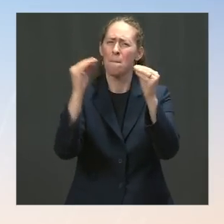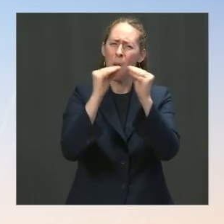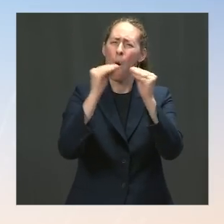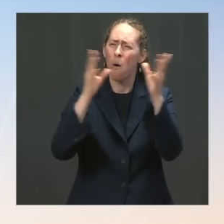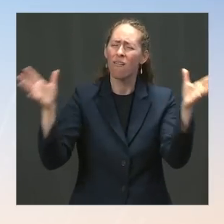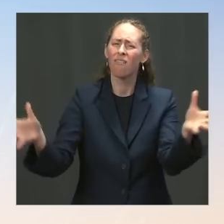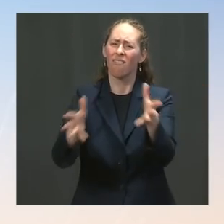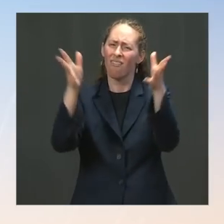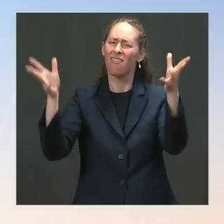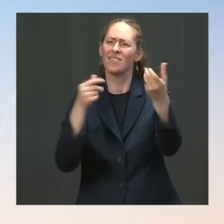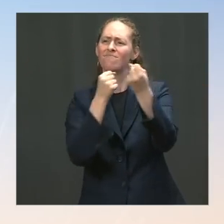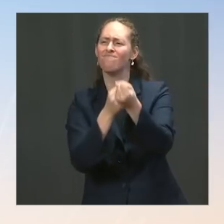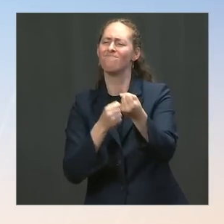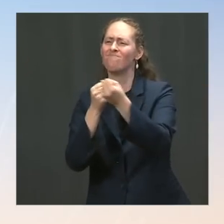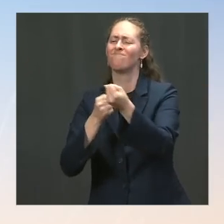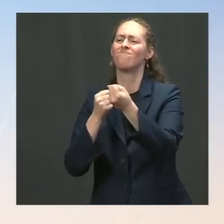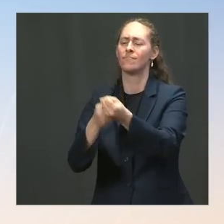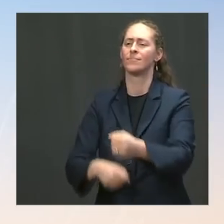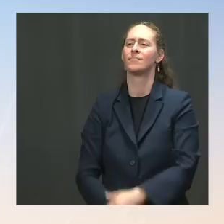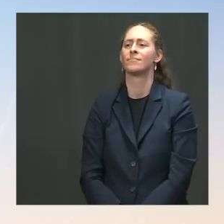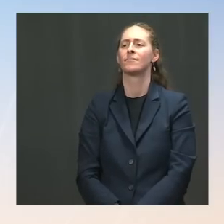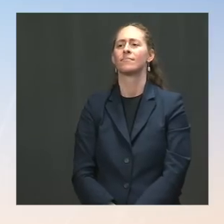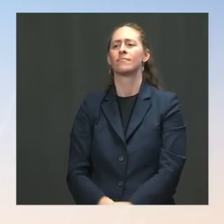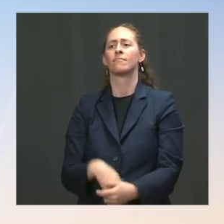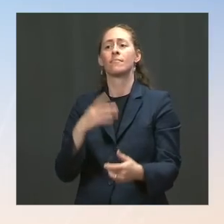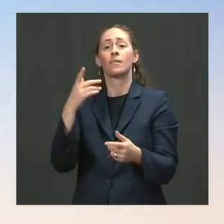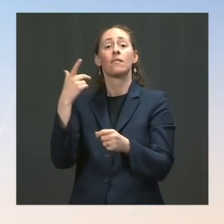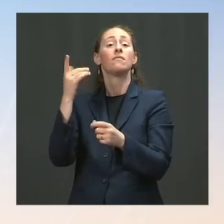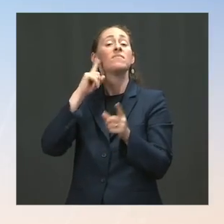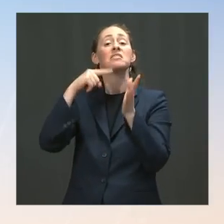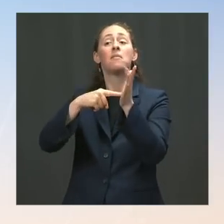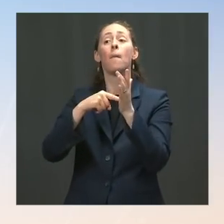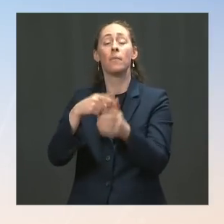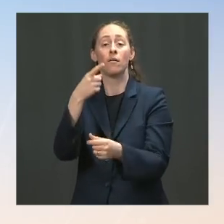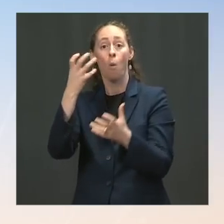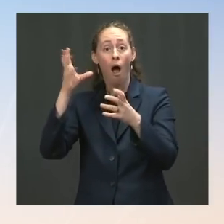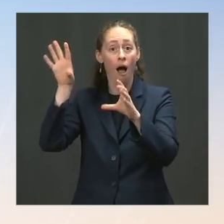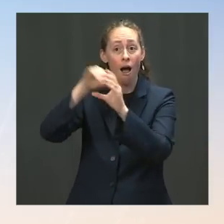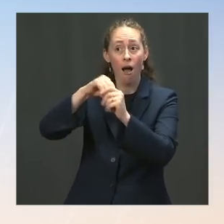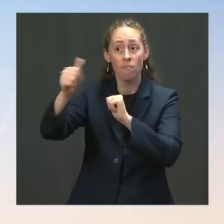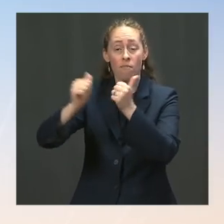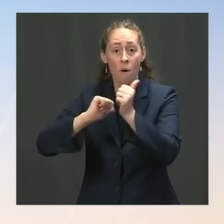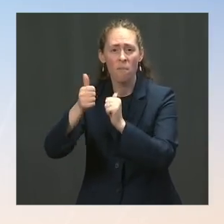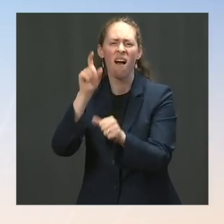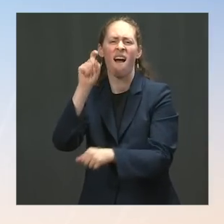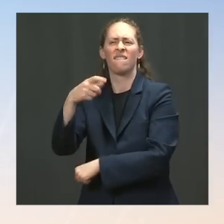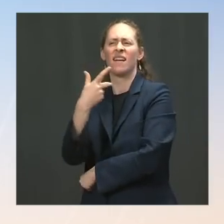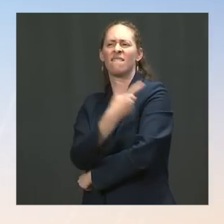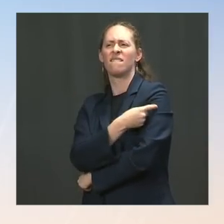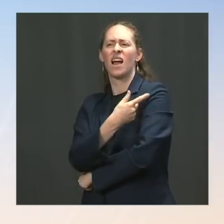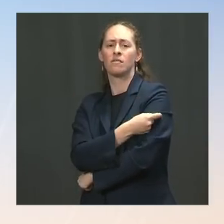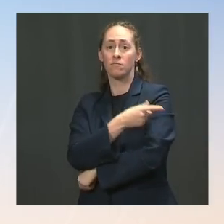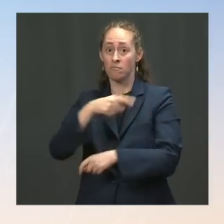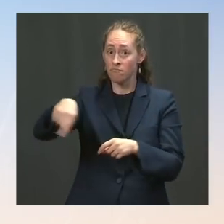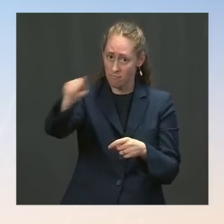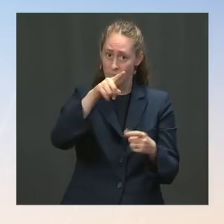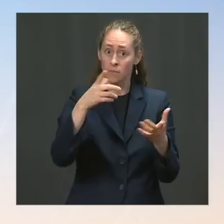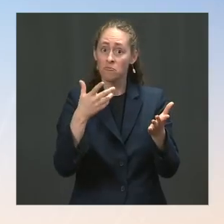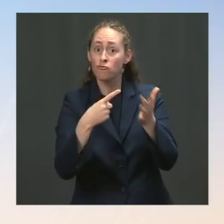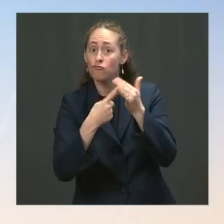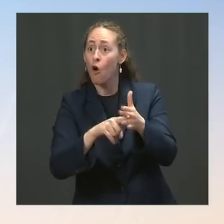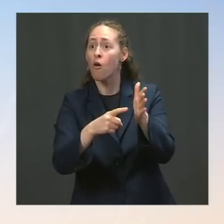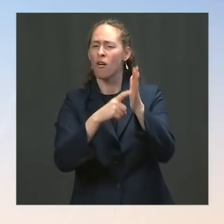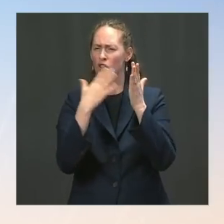and fall. The National PTA, we're working with them and the Academy, American Academy of Pediatrics, to send